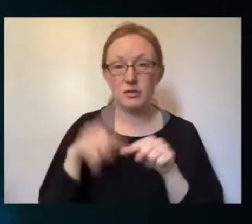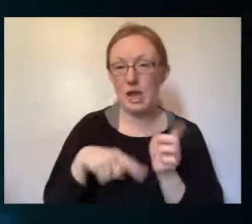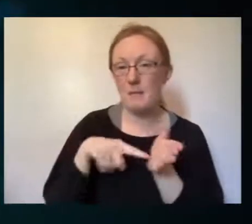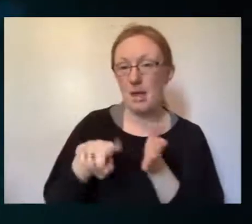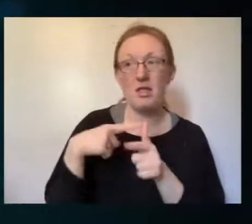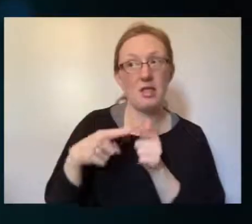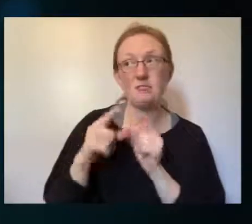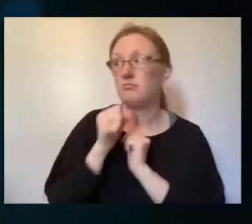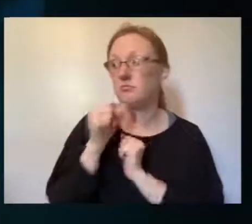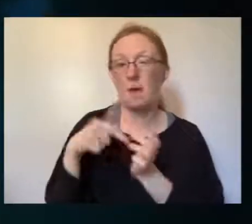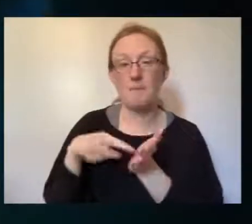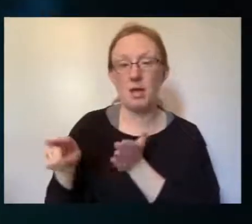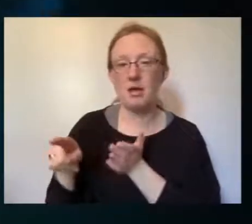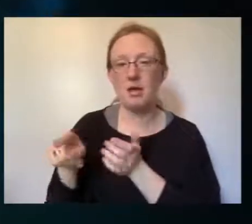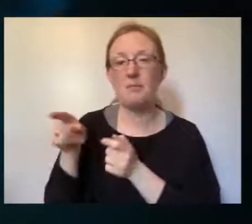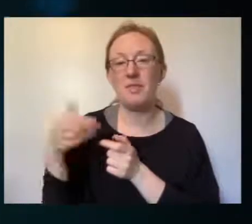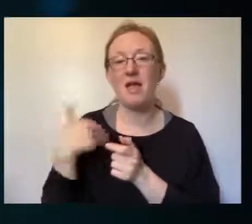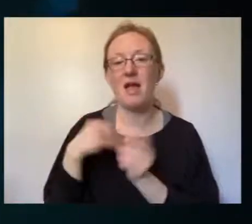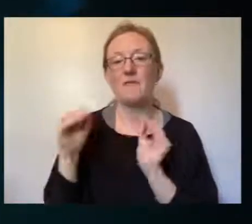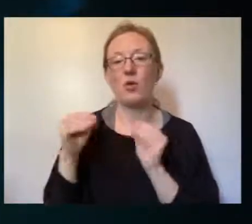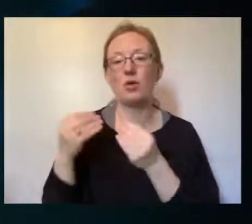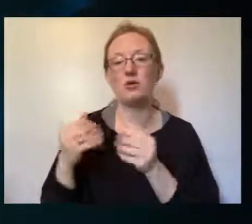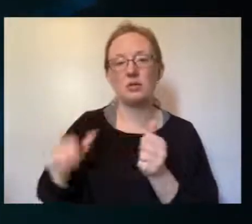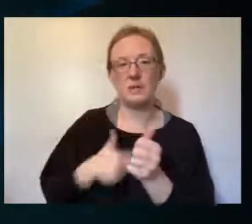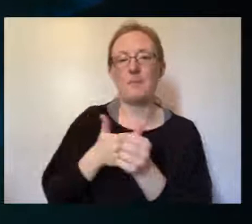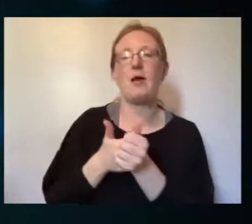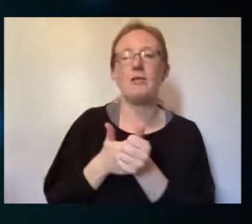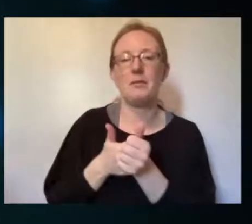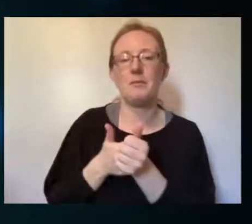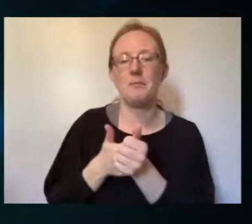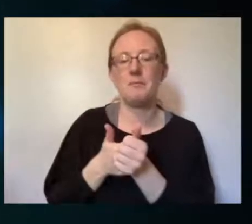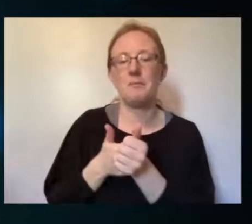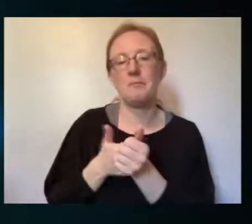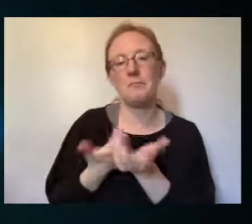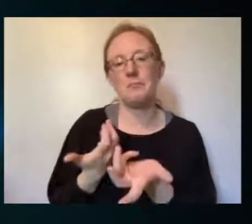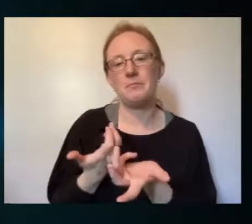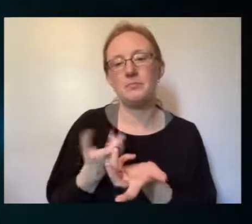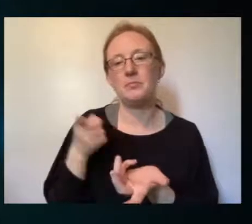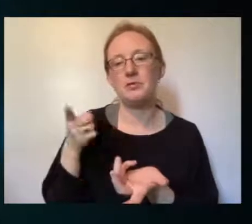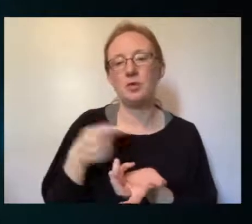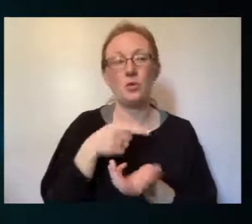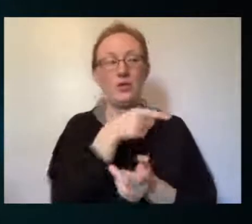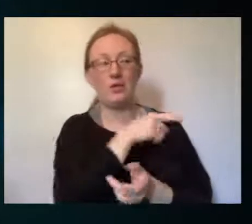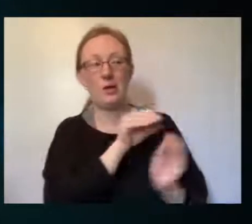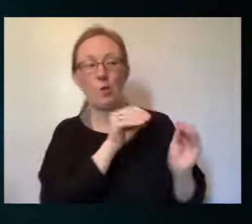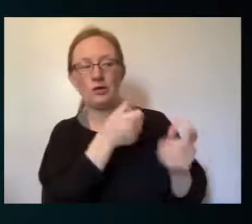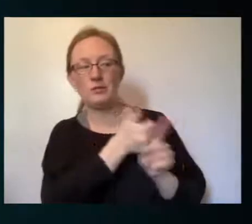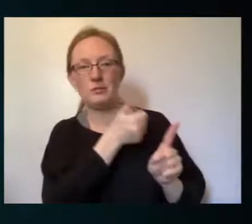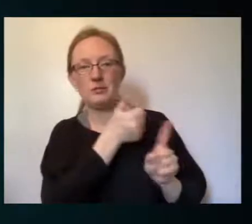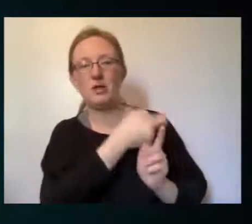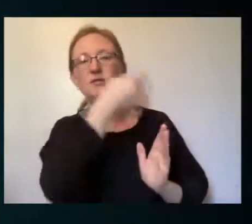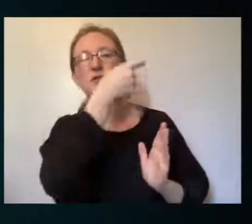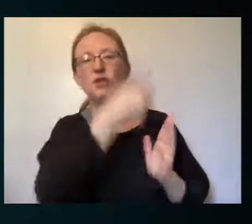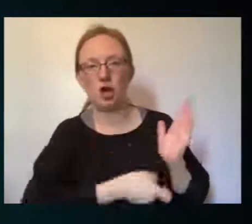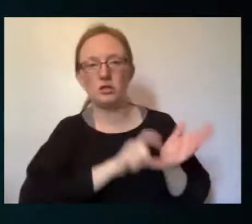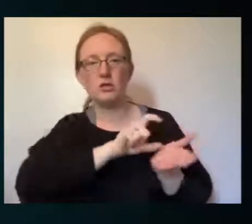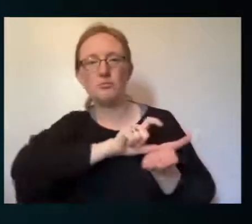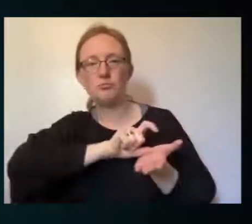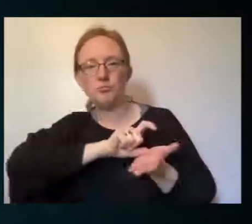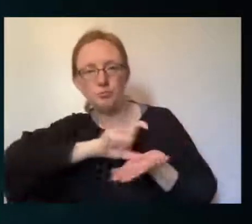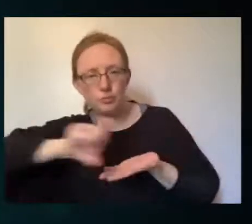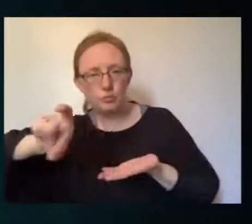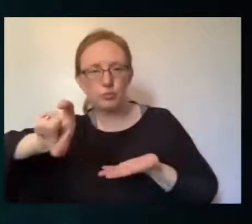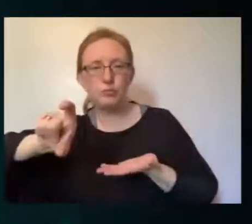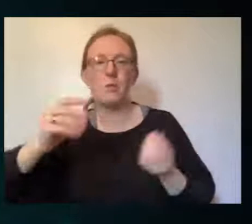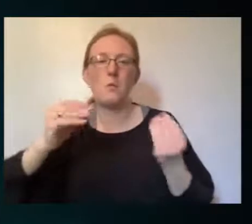pay. But they have an organization behind them, so they take the bulk of the conference venue.